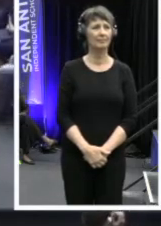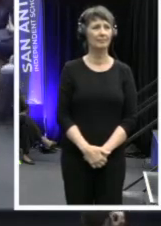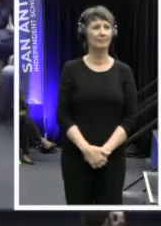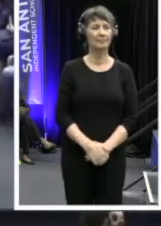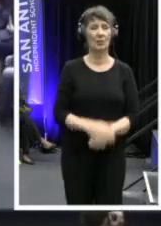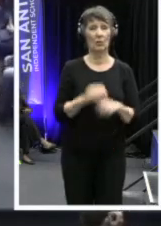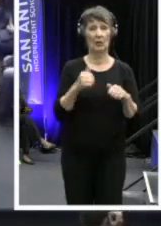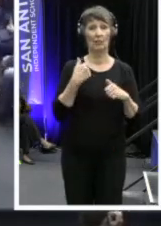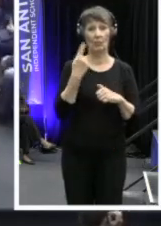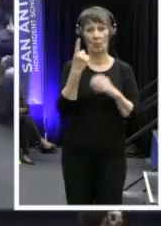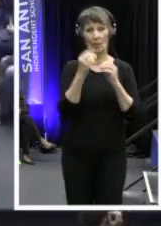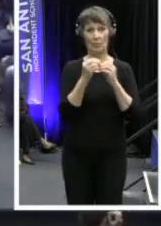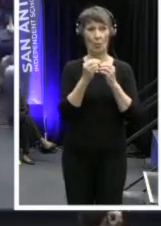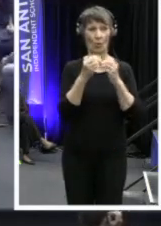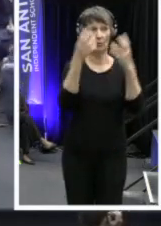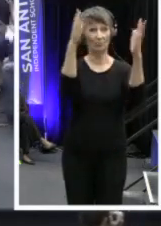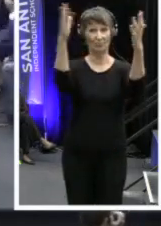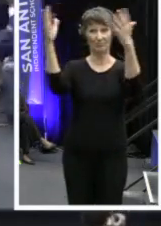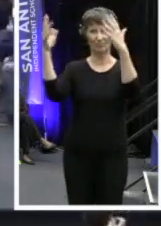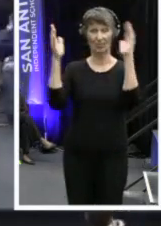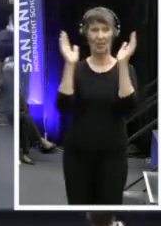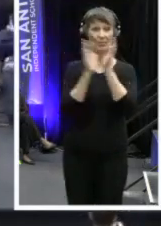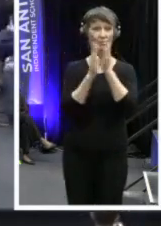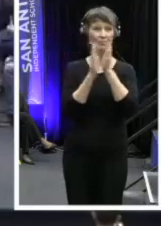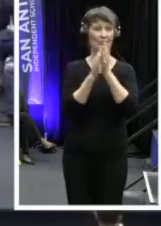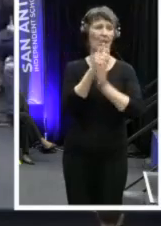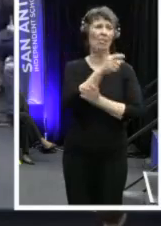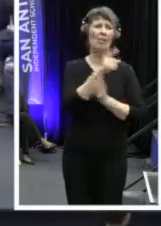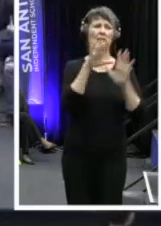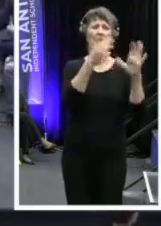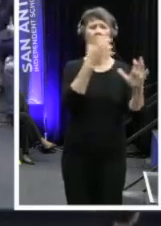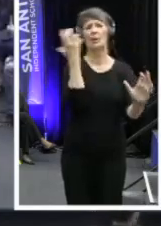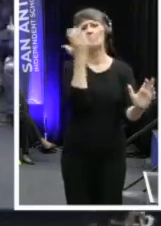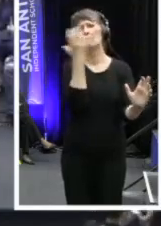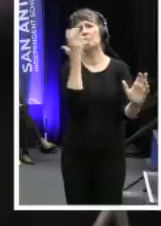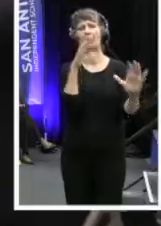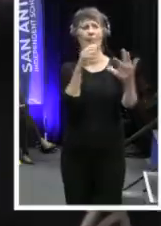Can we have one more round of applause for this amazing class from Travis?